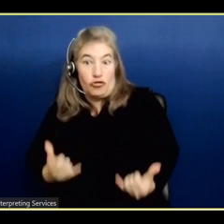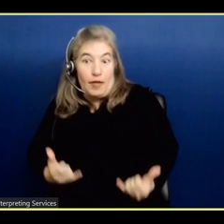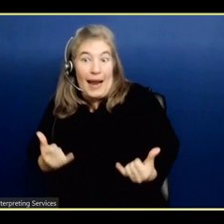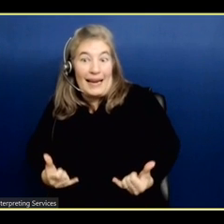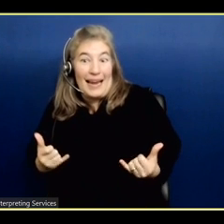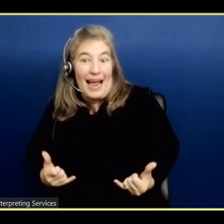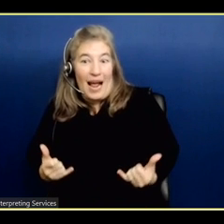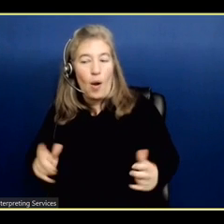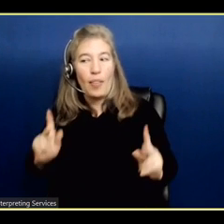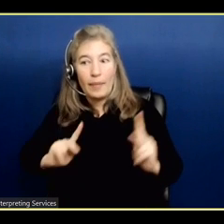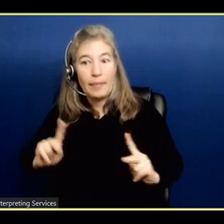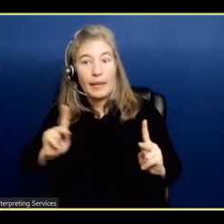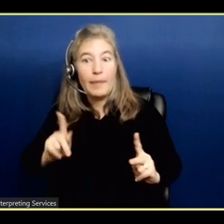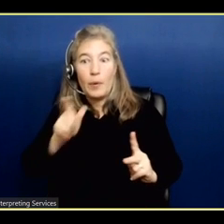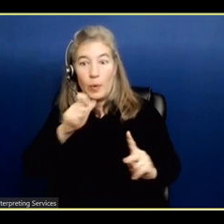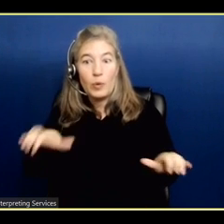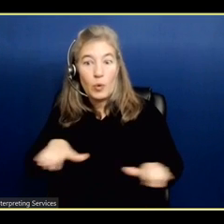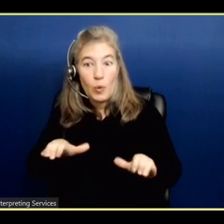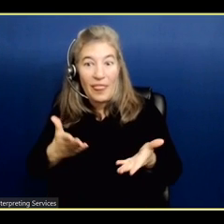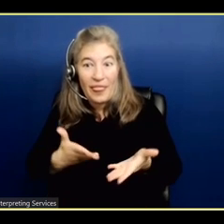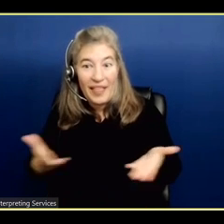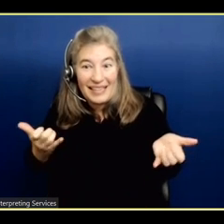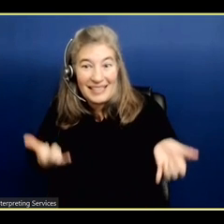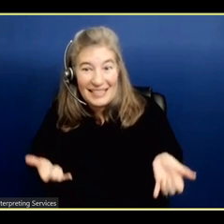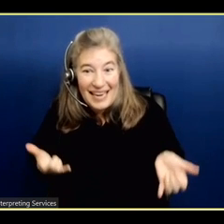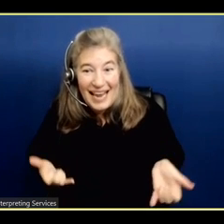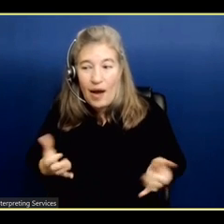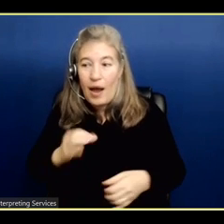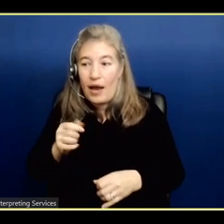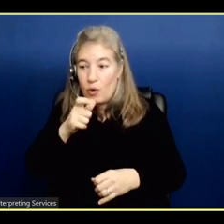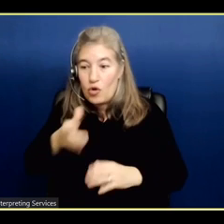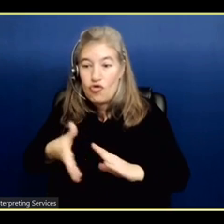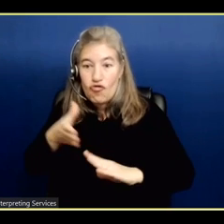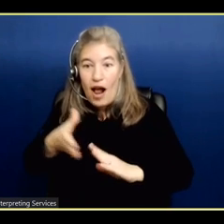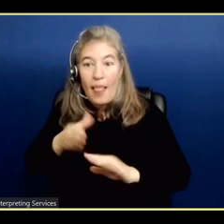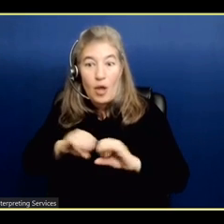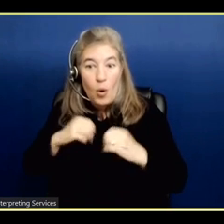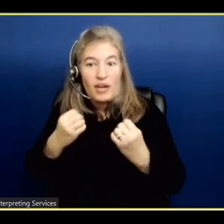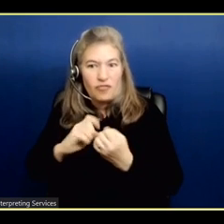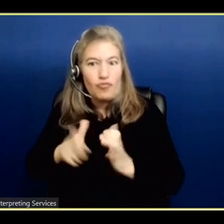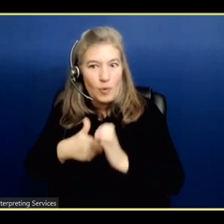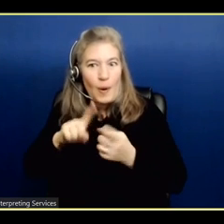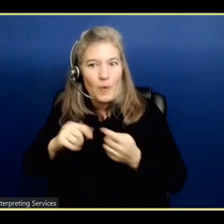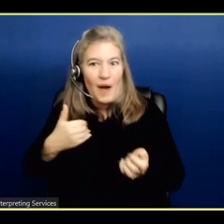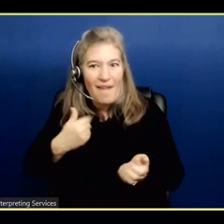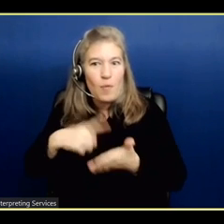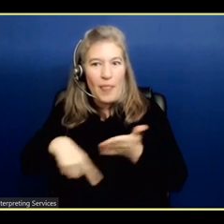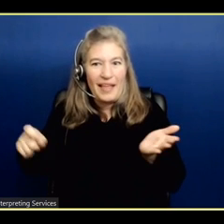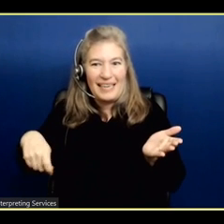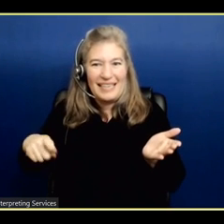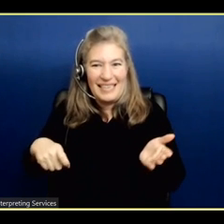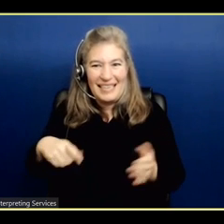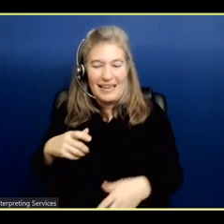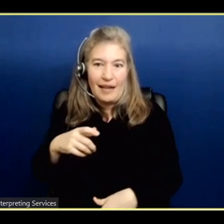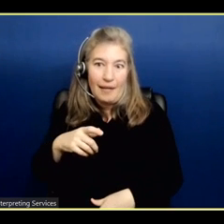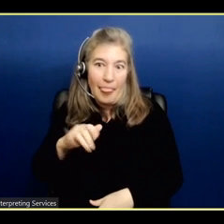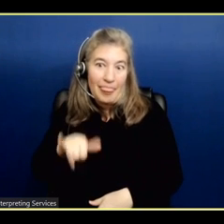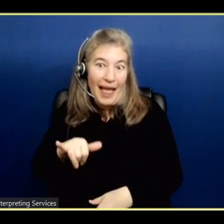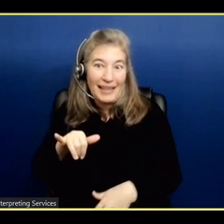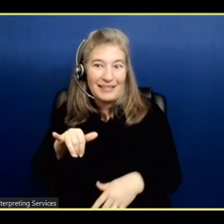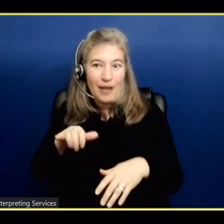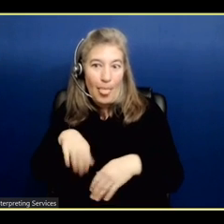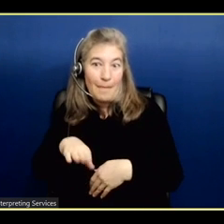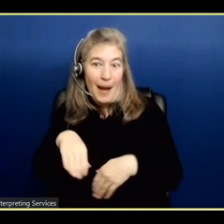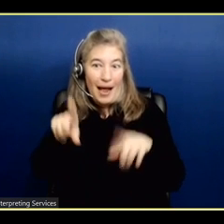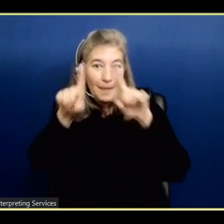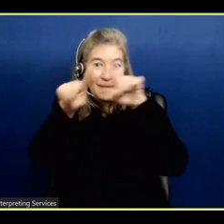uncomfortable things, right? How do we flatten the curve of the the epidemic, how do we flatten